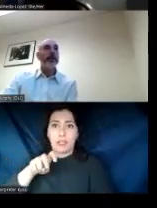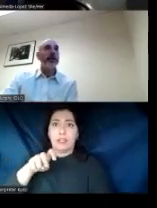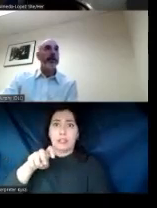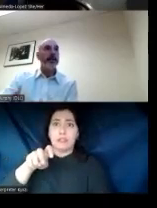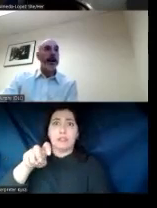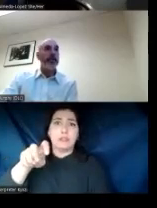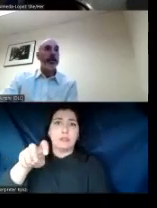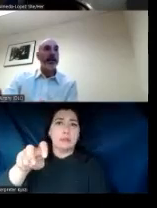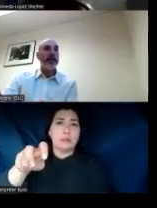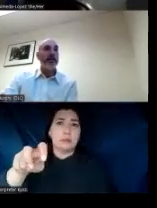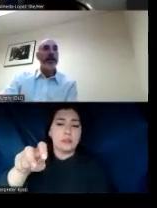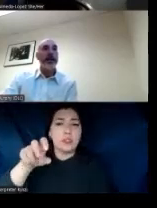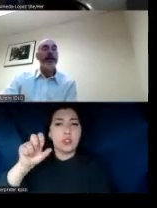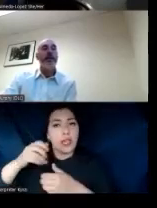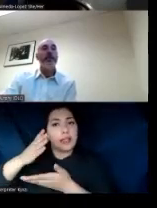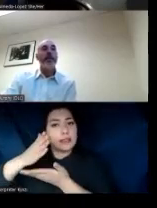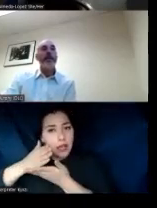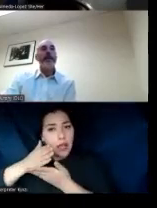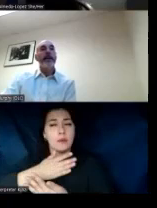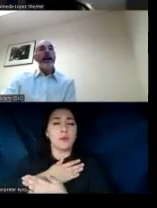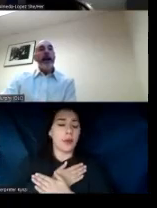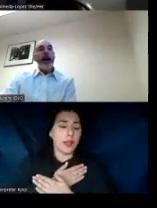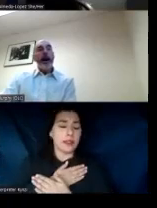someone can stop and rest if they need to.